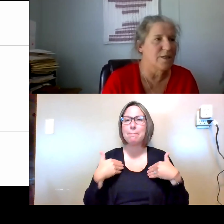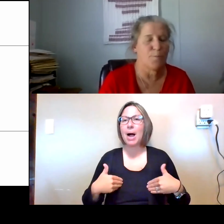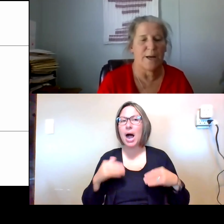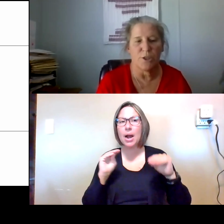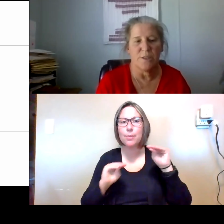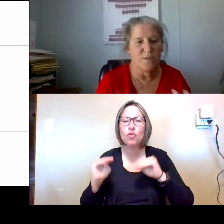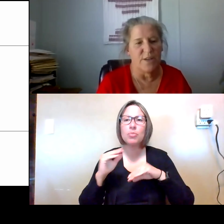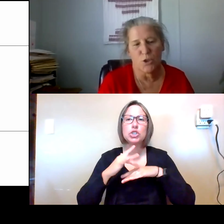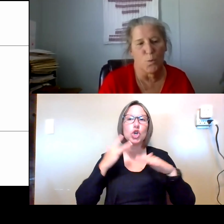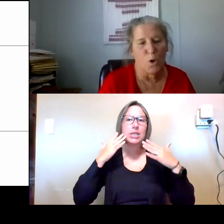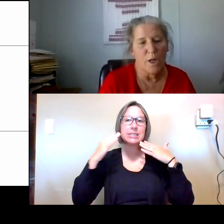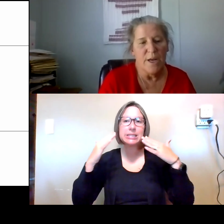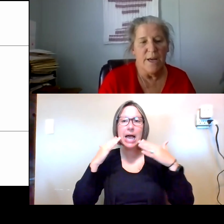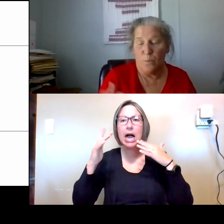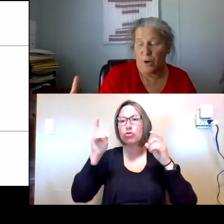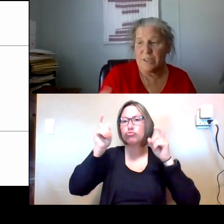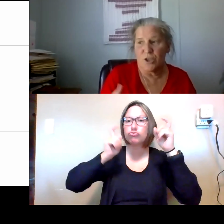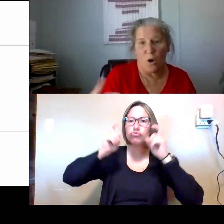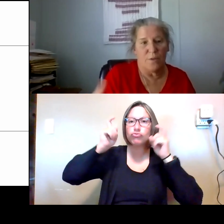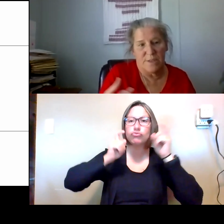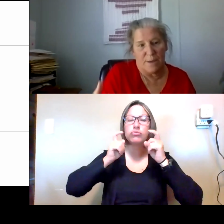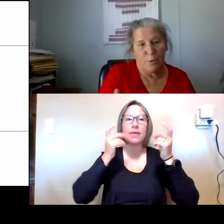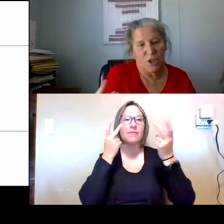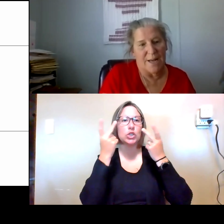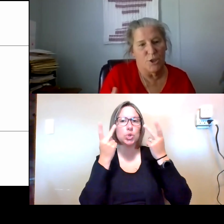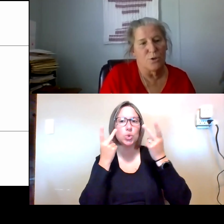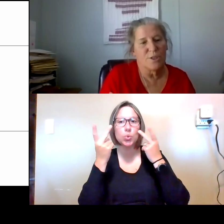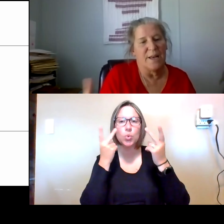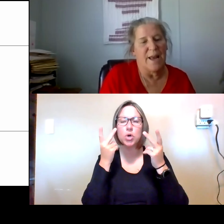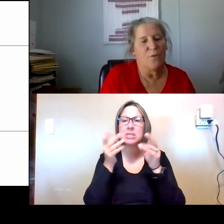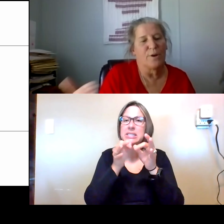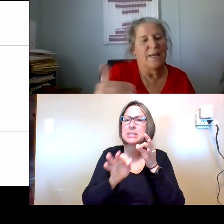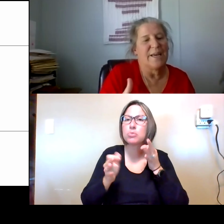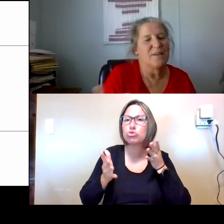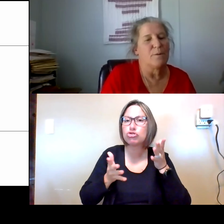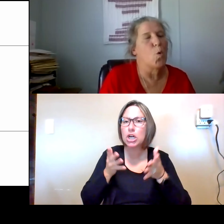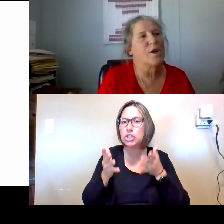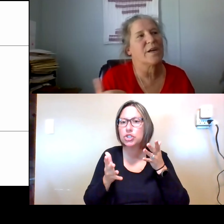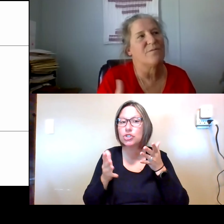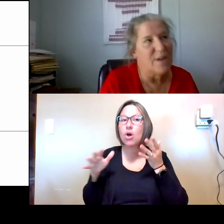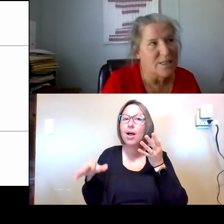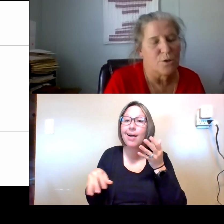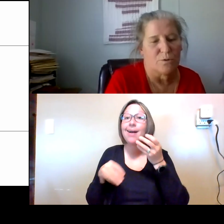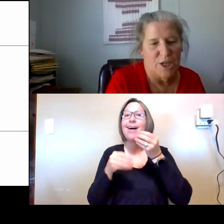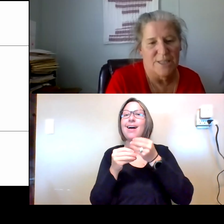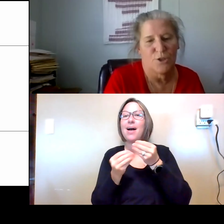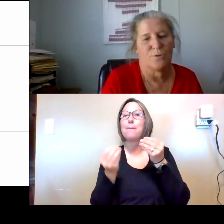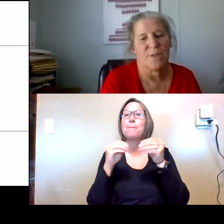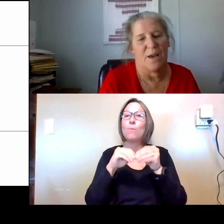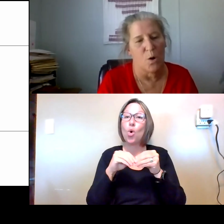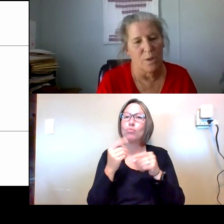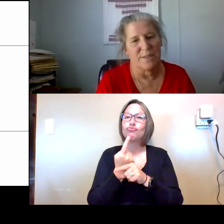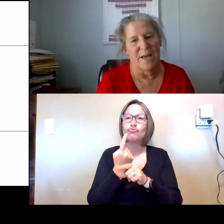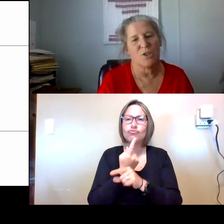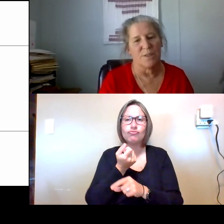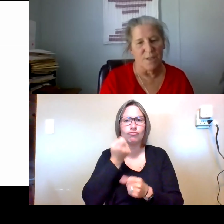facial expressions, visual. They're going to start those simple gestures, and now they're getting into more conventional gestures